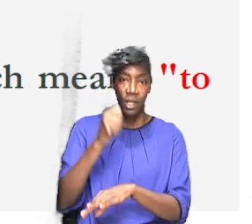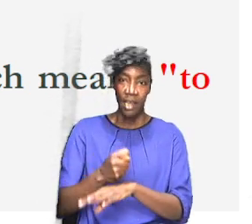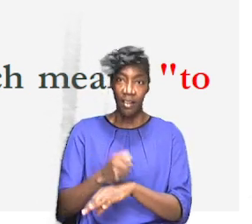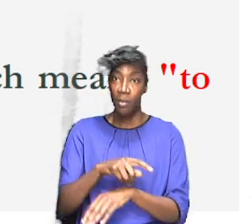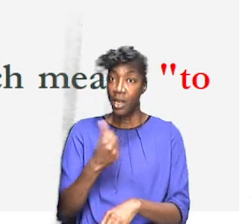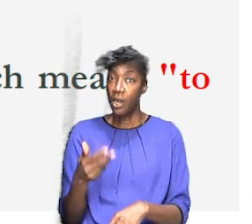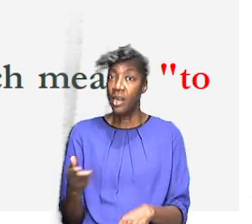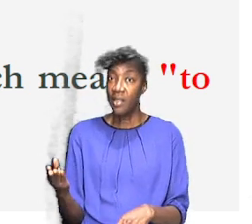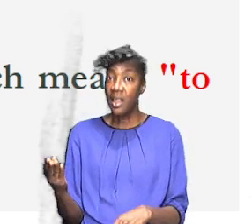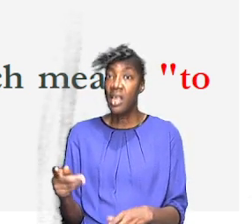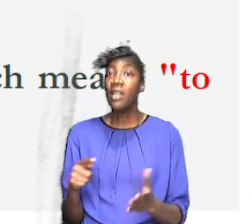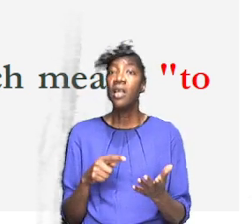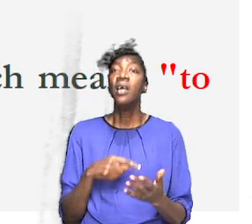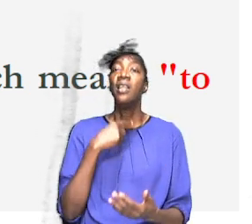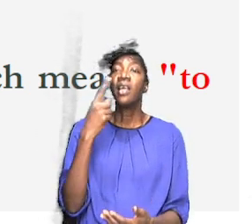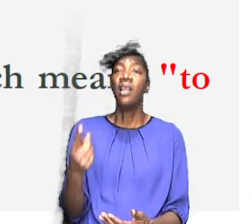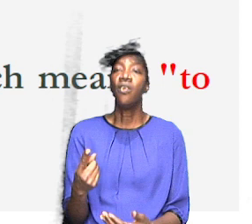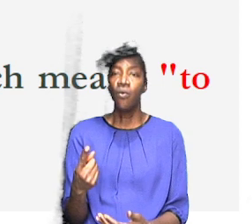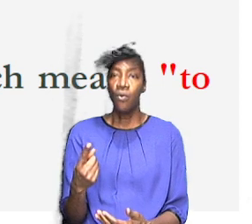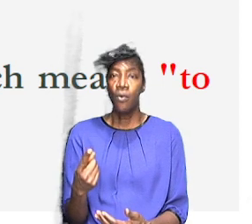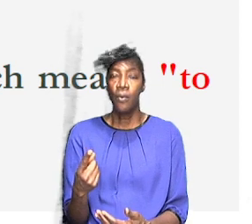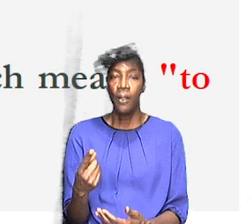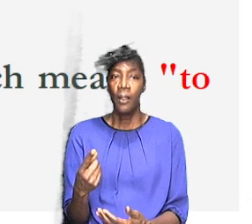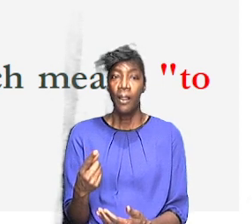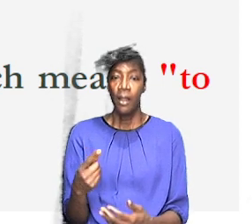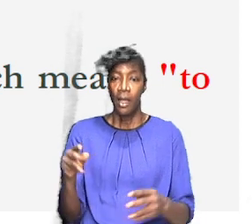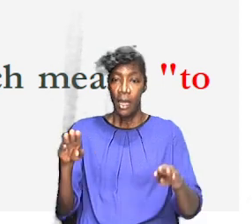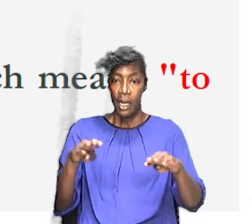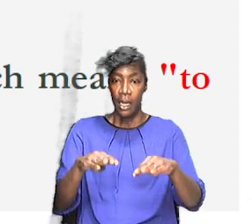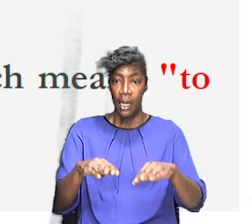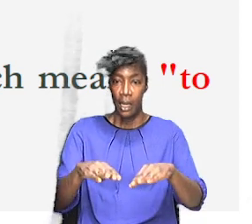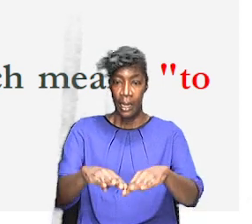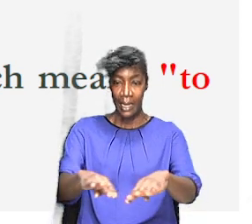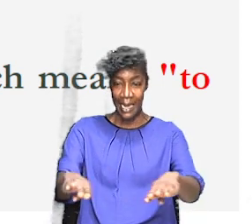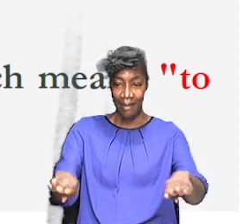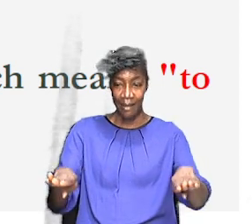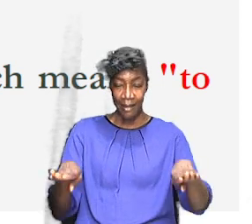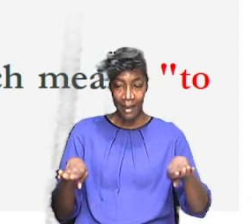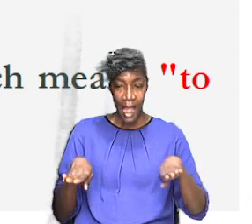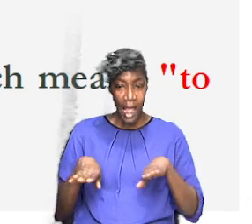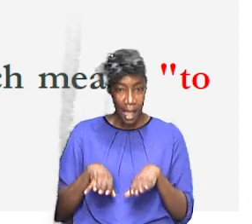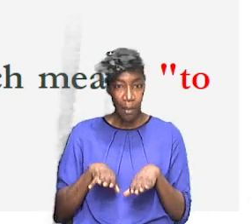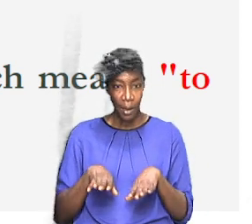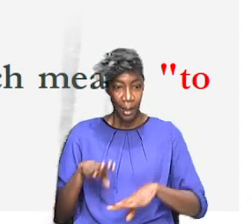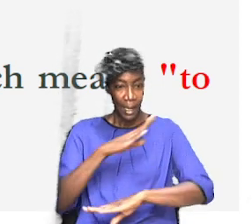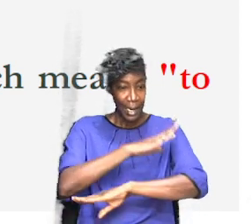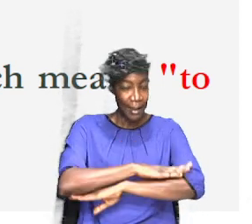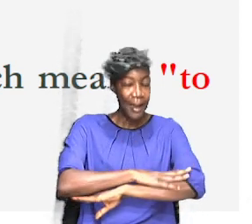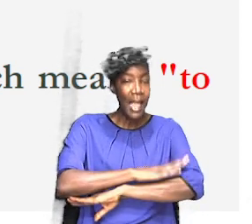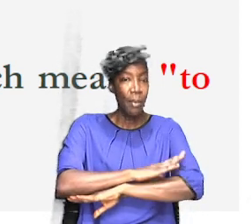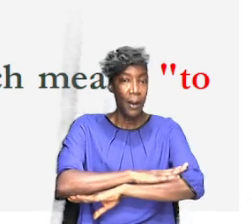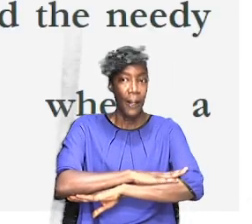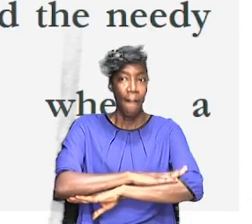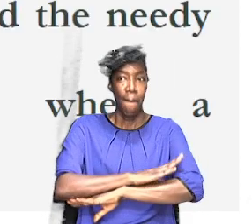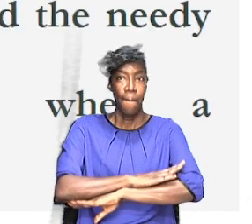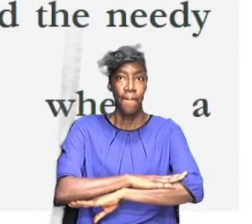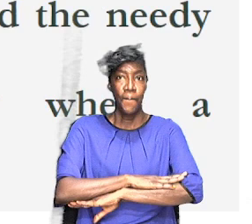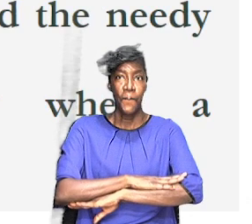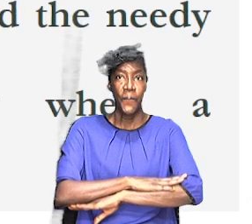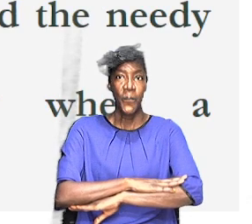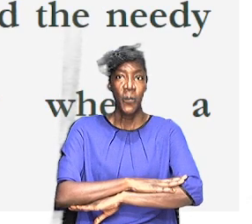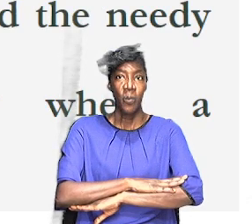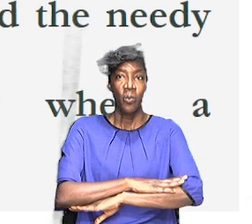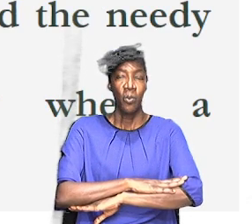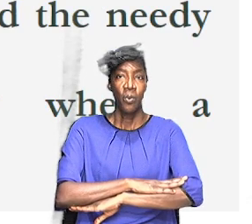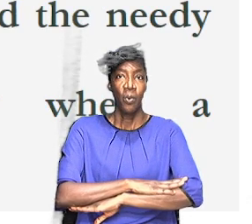want to bring to our attention is the whole thing about the table. Amen. The table that was there during that